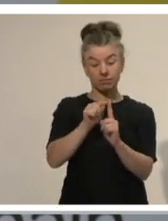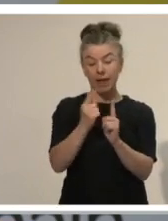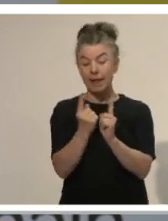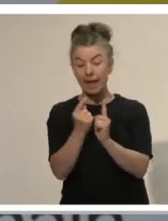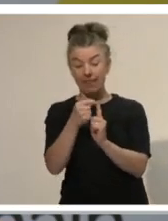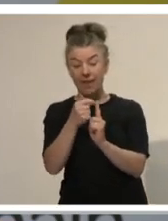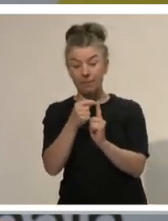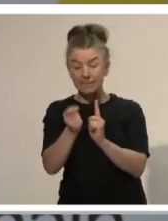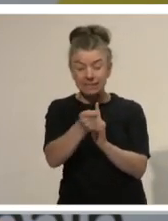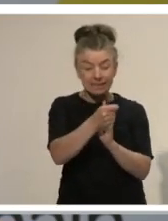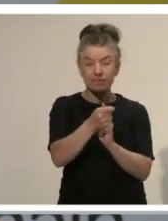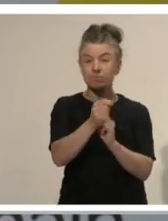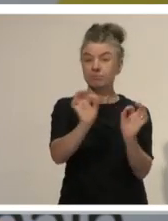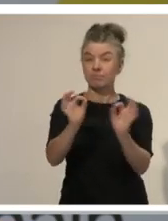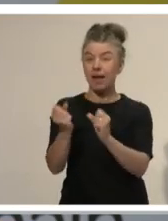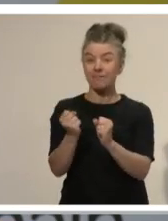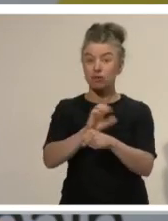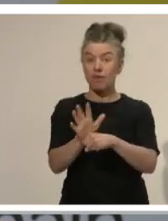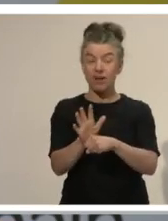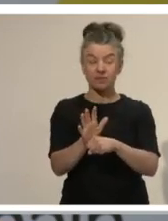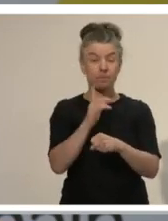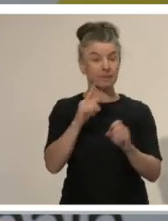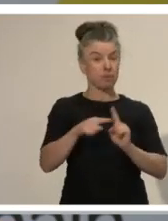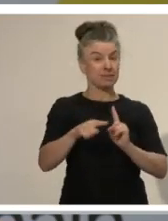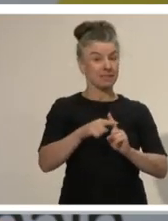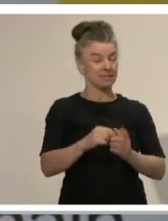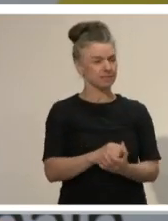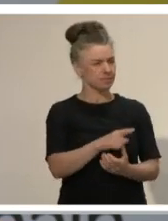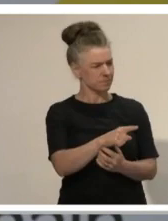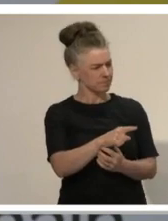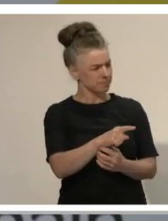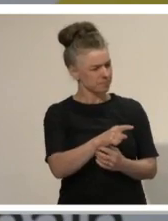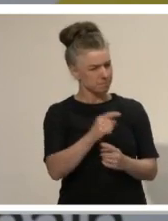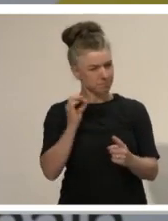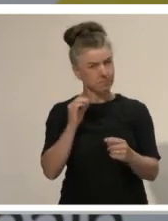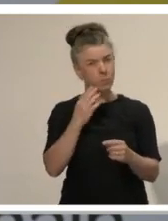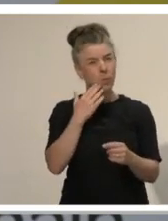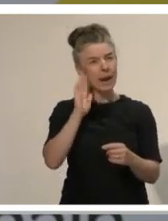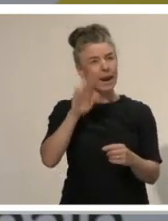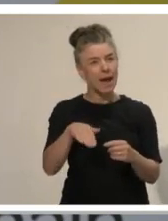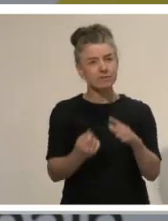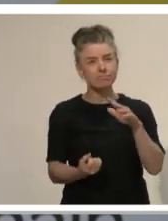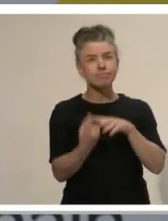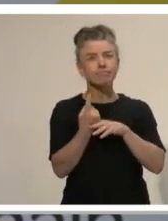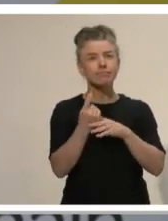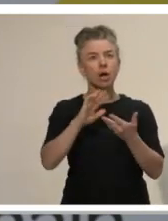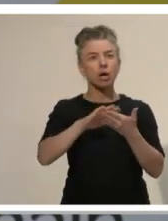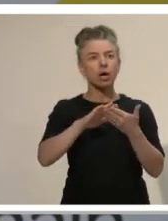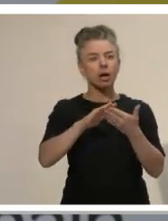but we are just being doubly sure. So we're in a very good position. How long it's been since we've had a new one? I can't